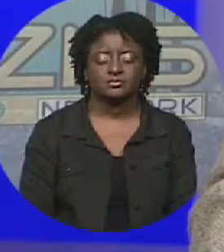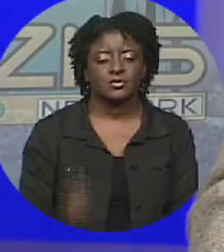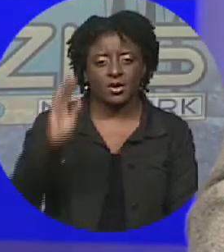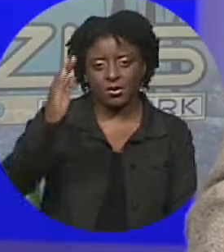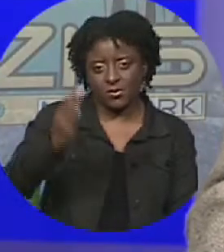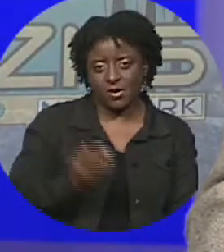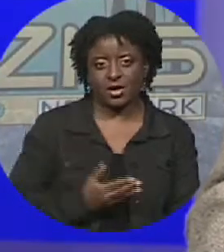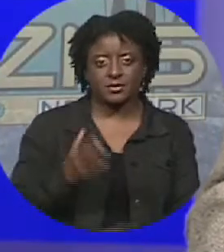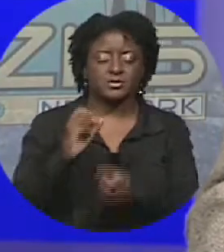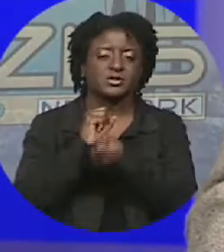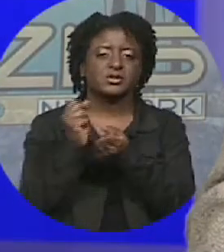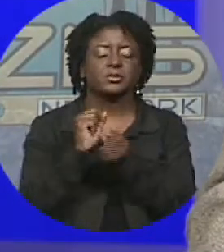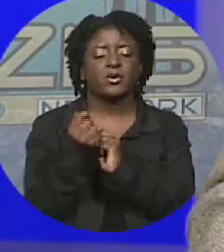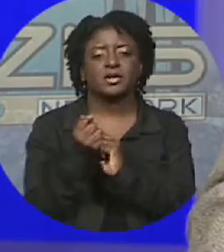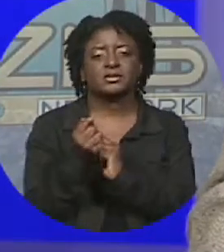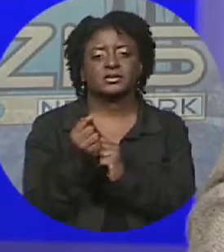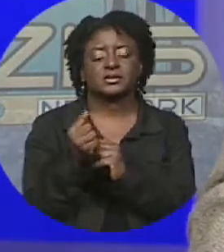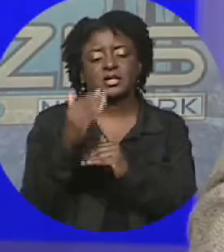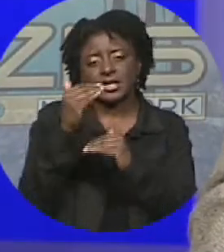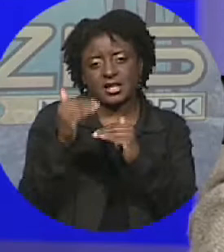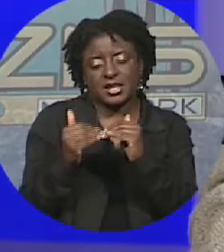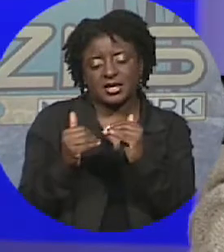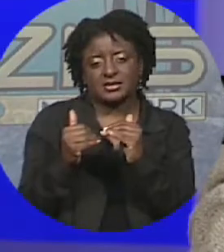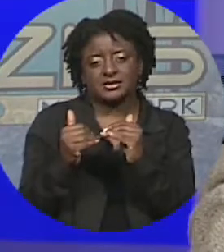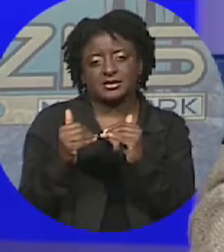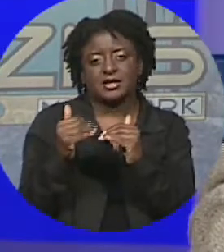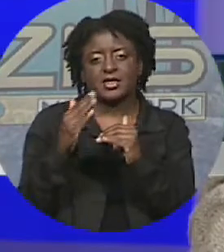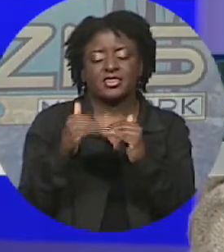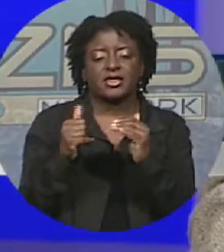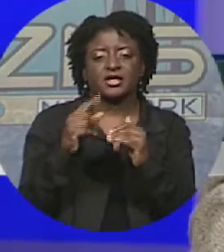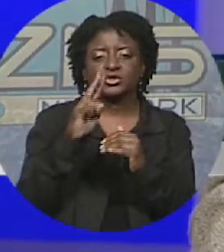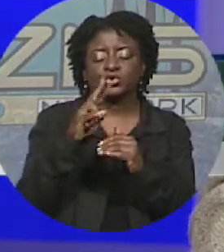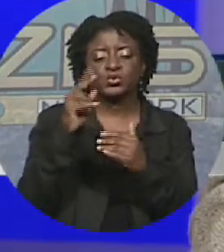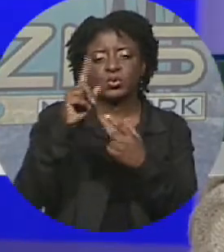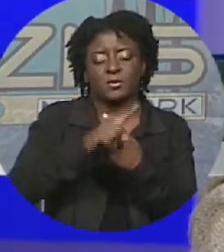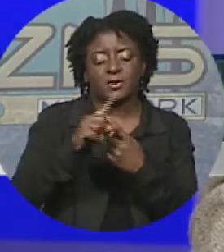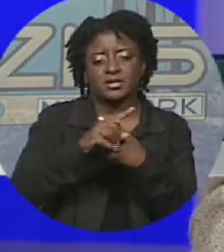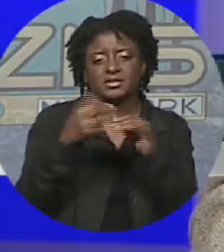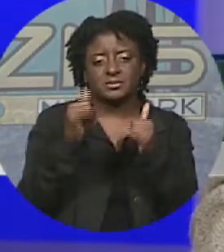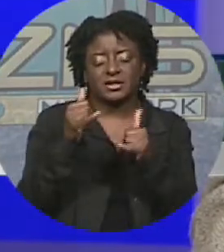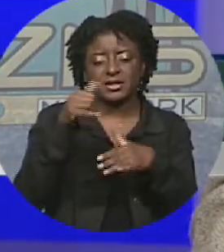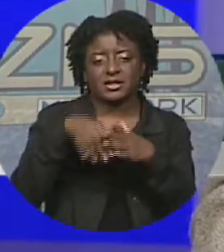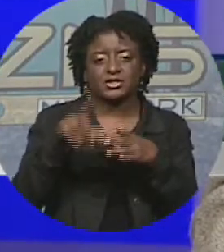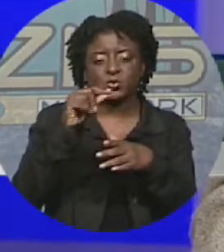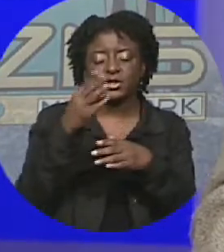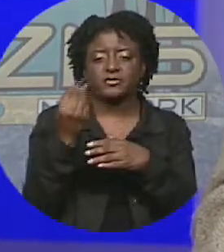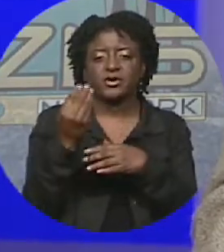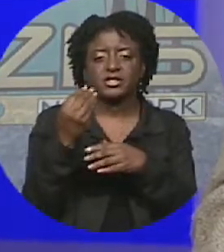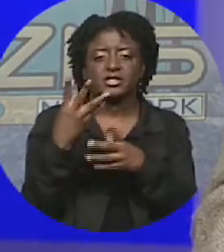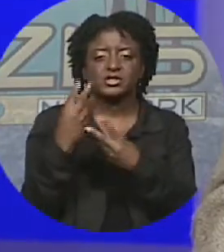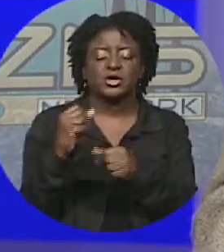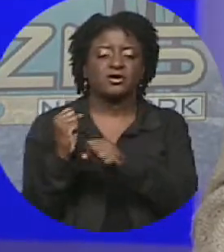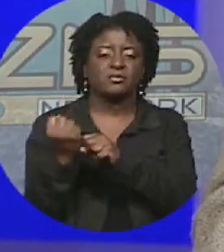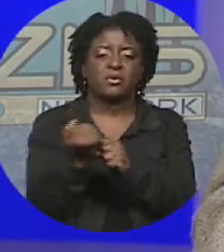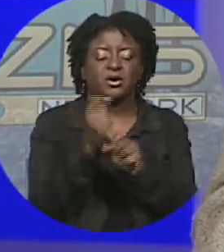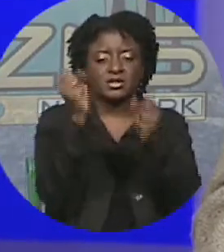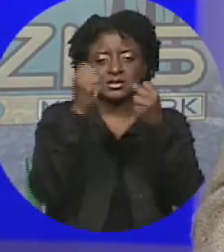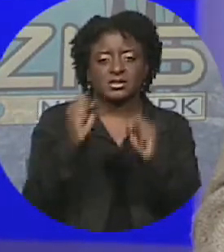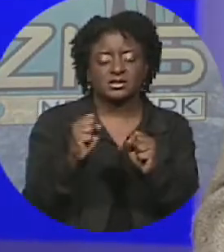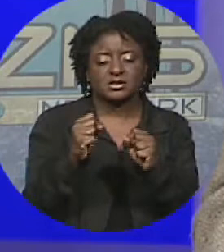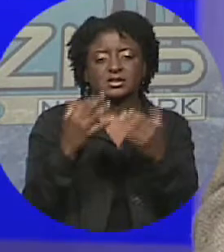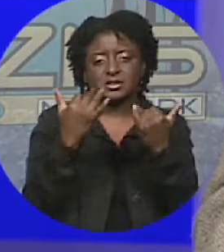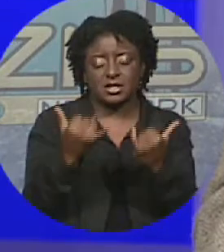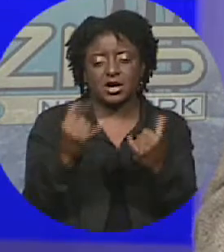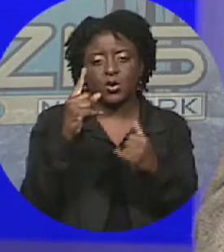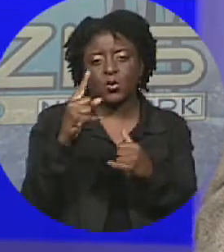Welcome to sports, everybody. Less than 2 months have been played in the 2014 New Providence Softball Association season, and already one of the league's